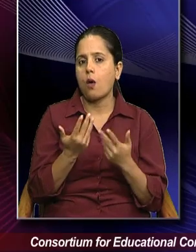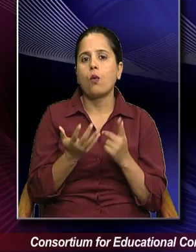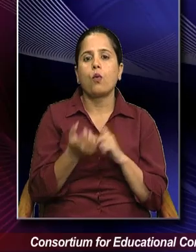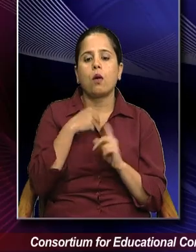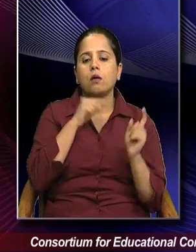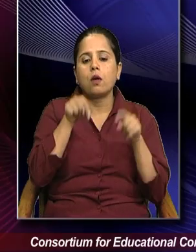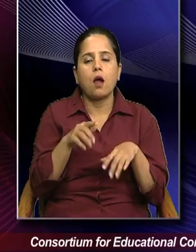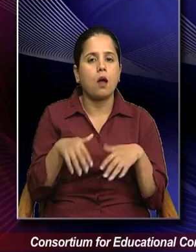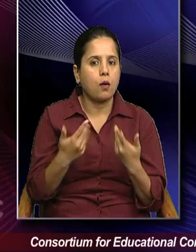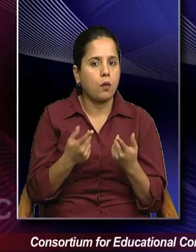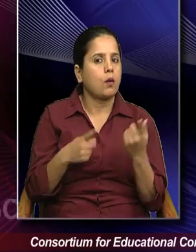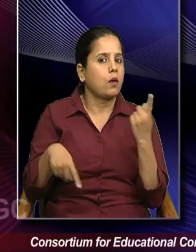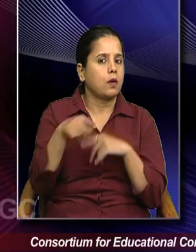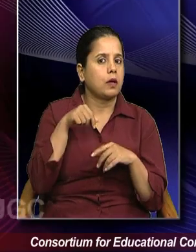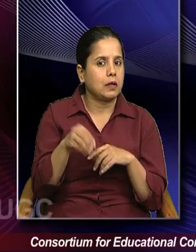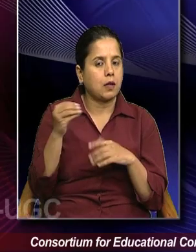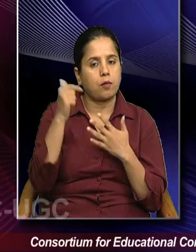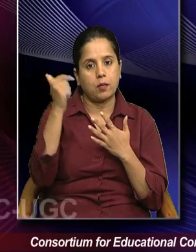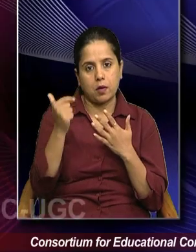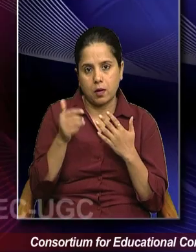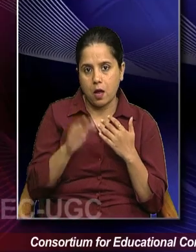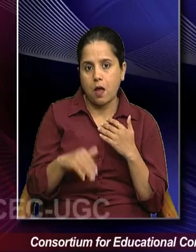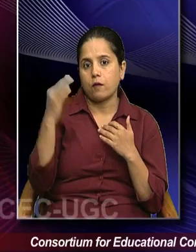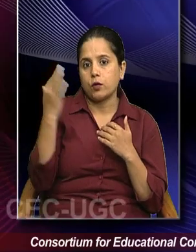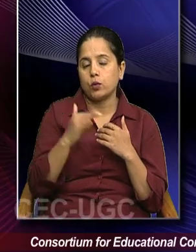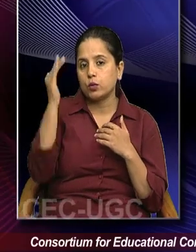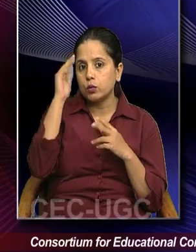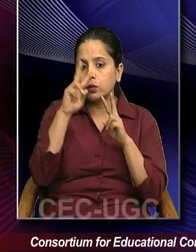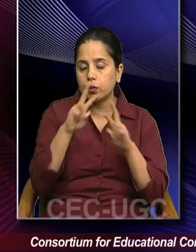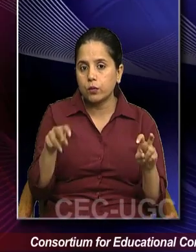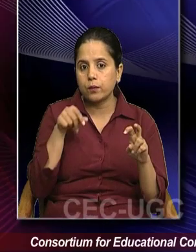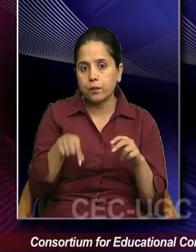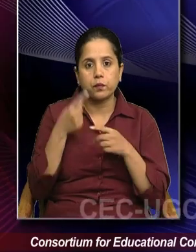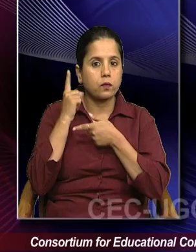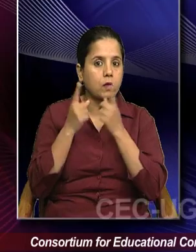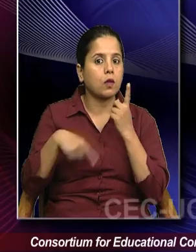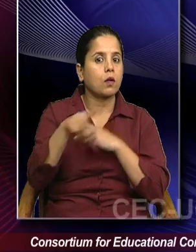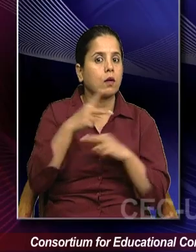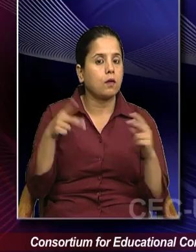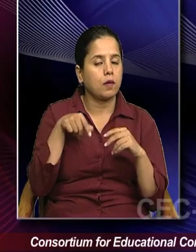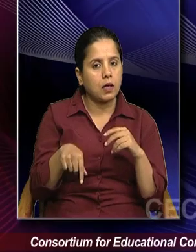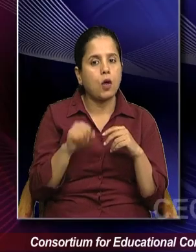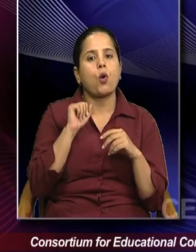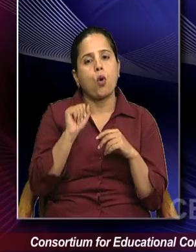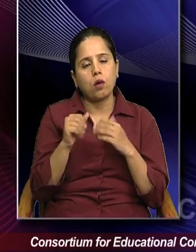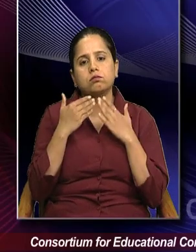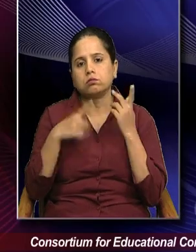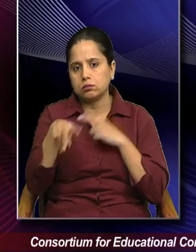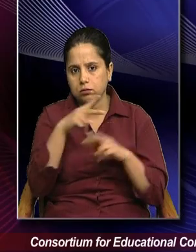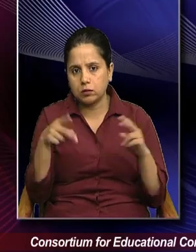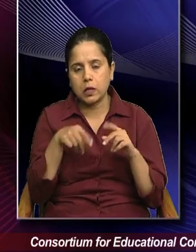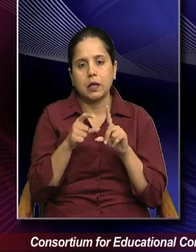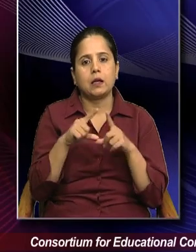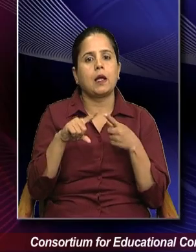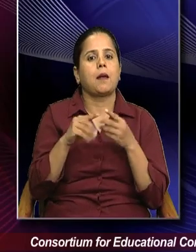here, a feature that places the new study in the historical context of a scientific field.